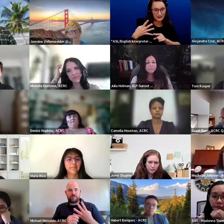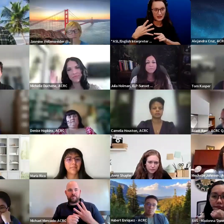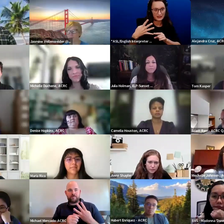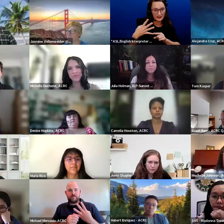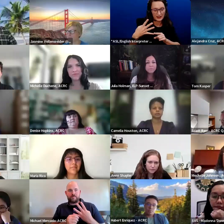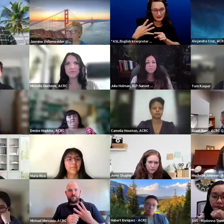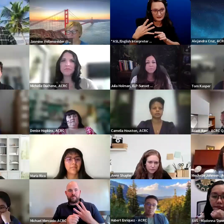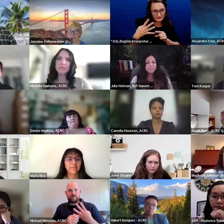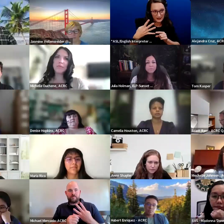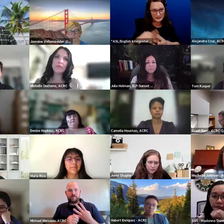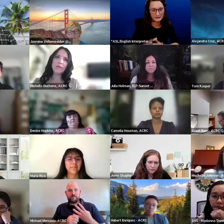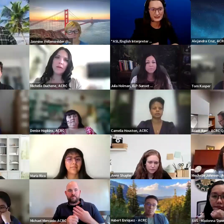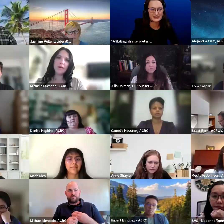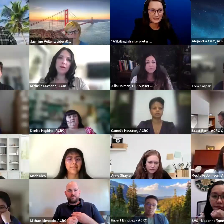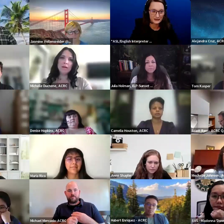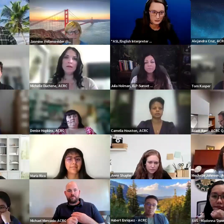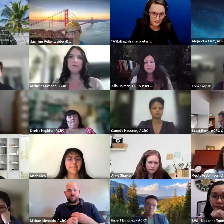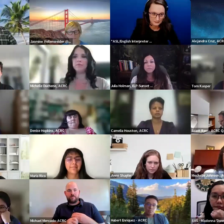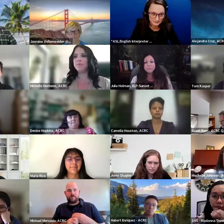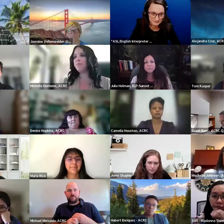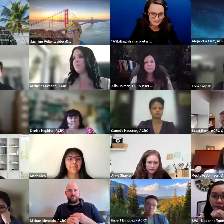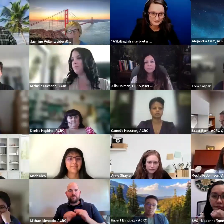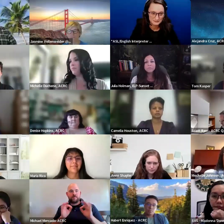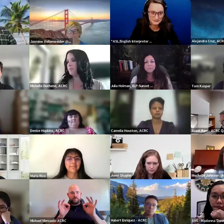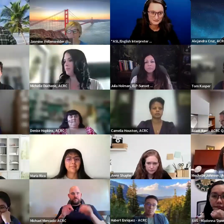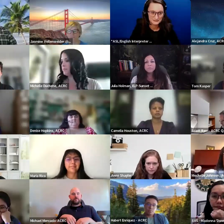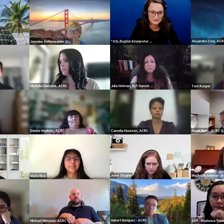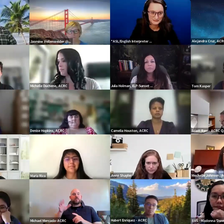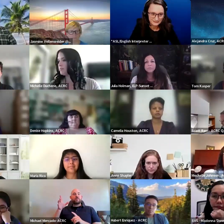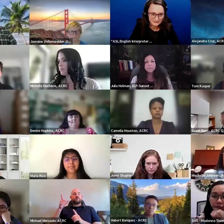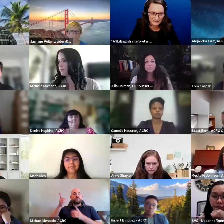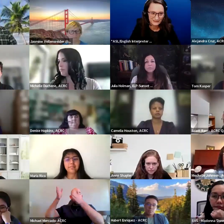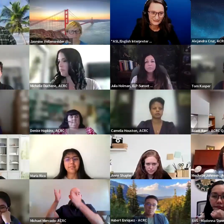And my other sibling is deaf as well.